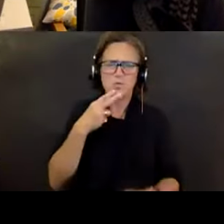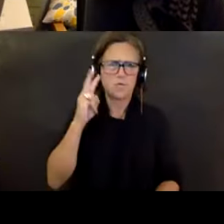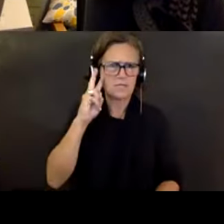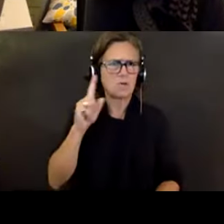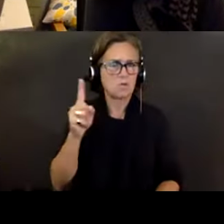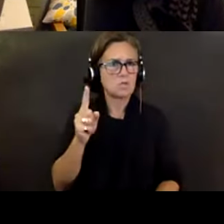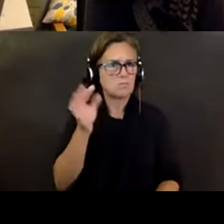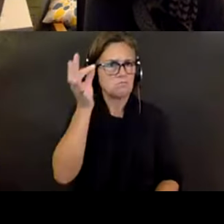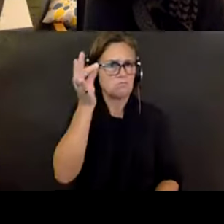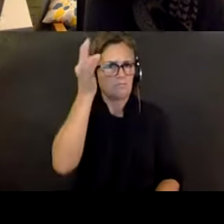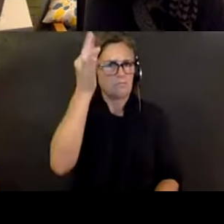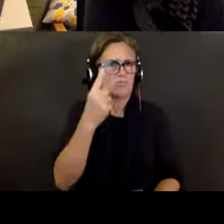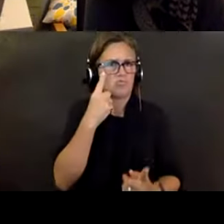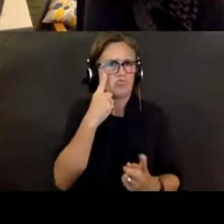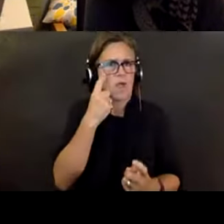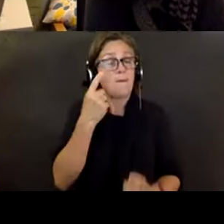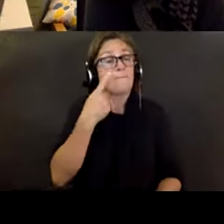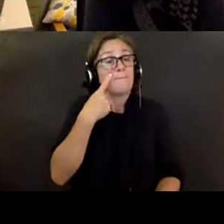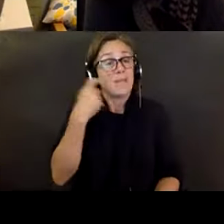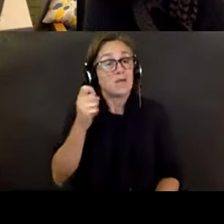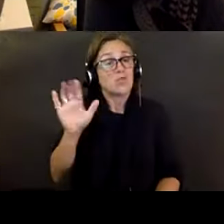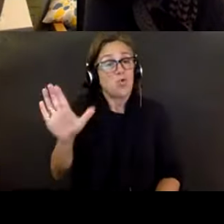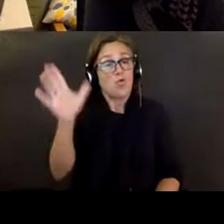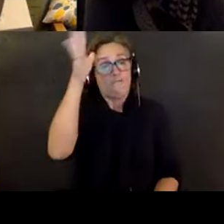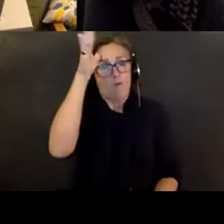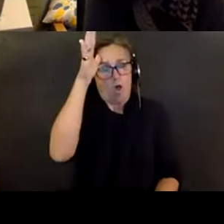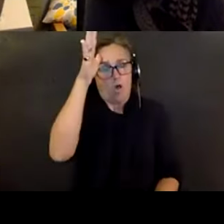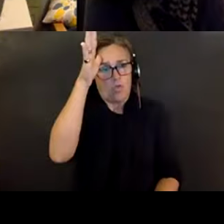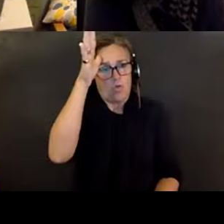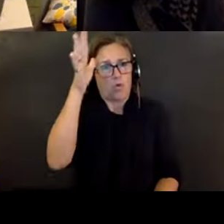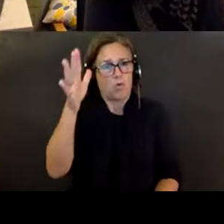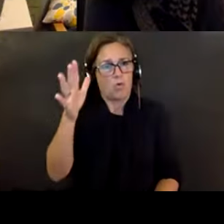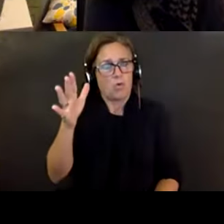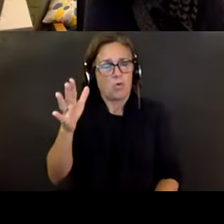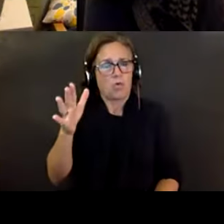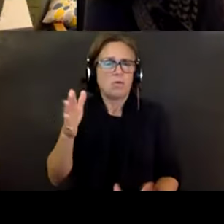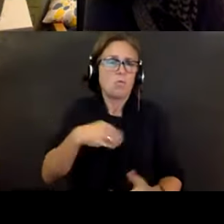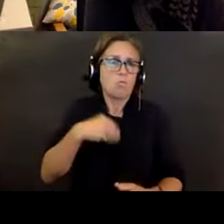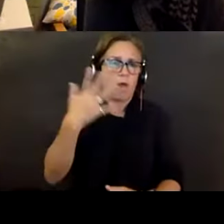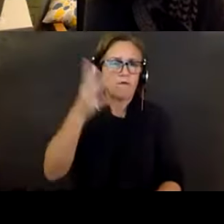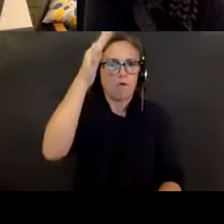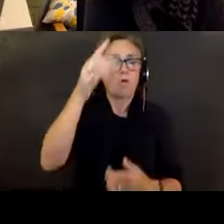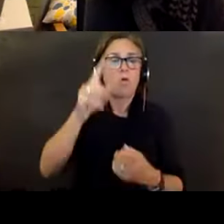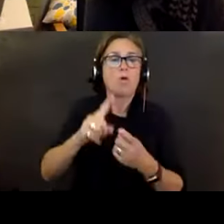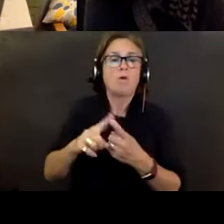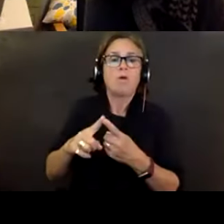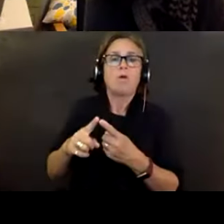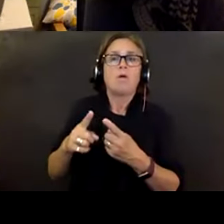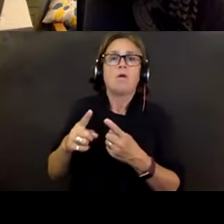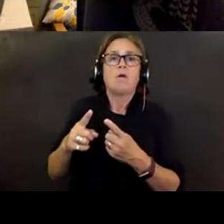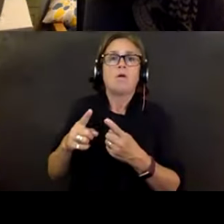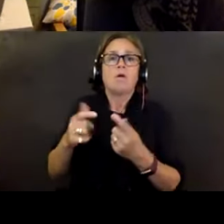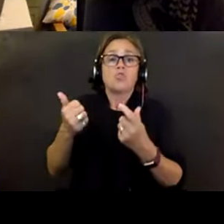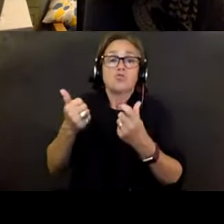dad was trying to engage in this conversation. Her dad's white. And she saw him trying